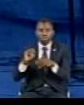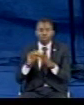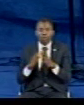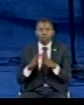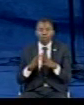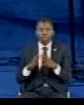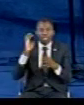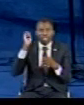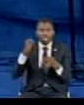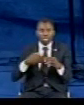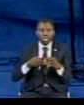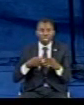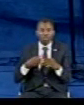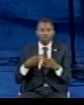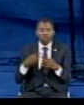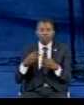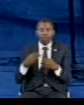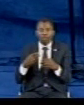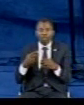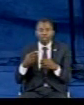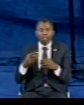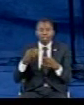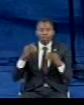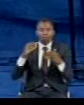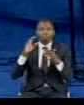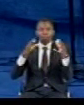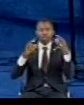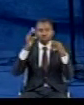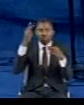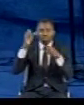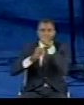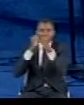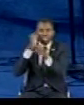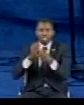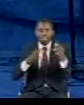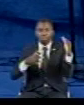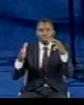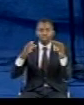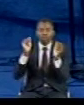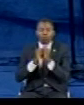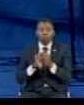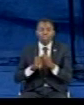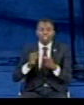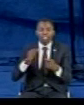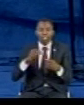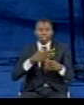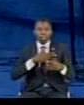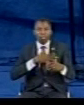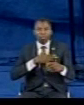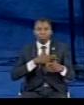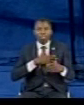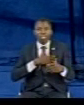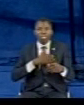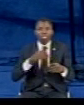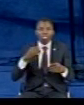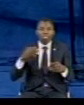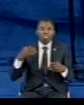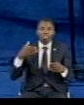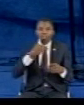battle with breast cancer, with distant metastasis. I'm talking about Sister Mercy